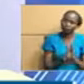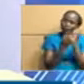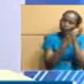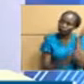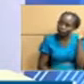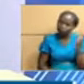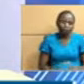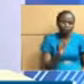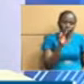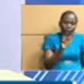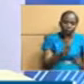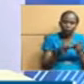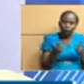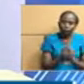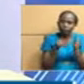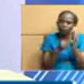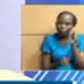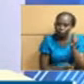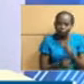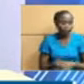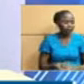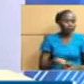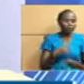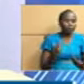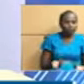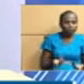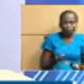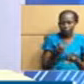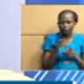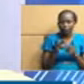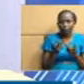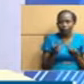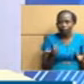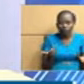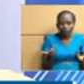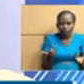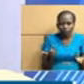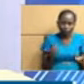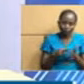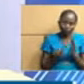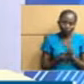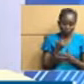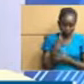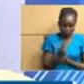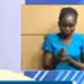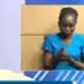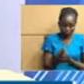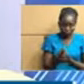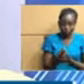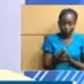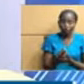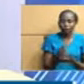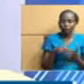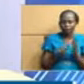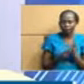people employed, cooperatives are almost not, they are almost failed somehow. So you get